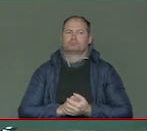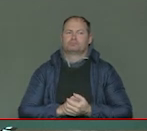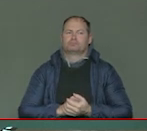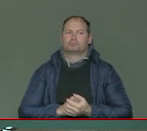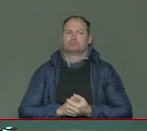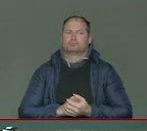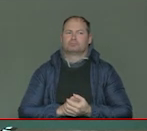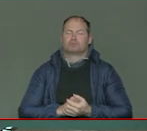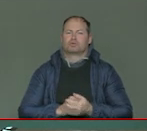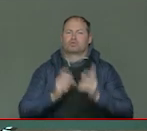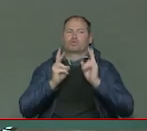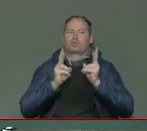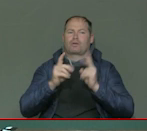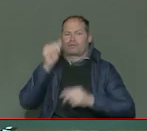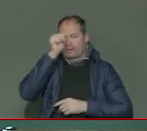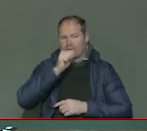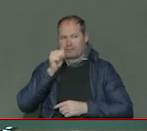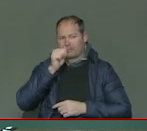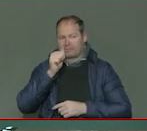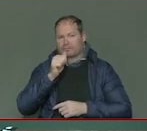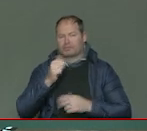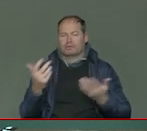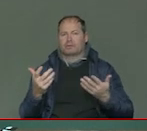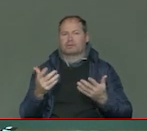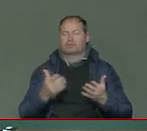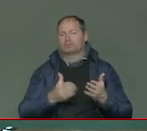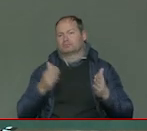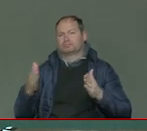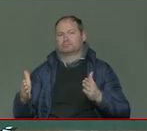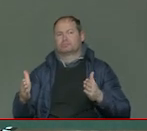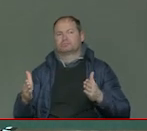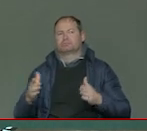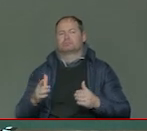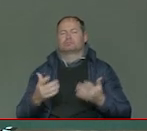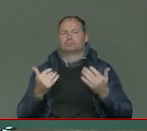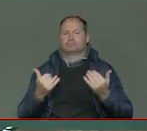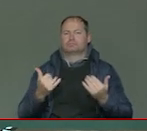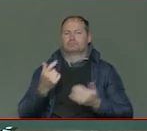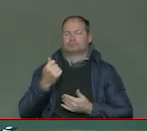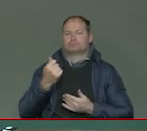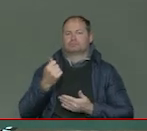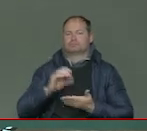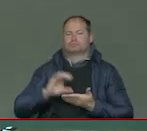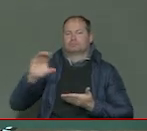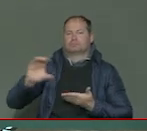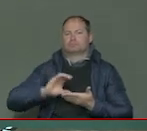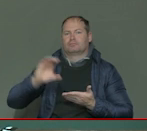and 28 April, a long time between each other. So we can encourage more regular bank